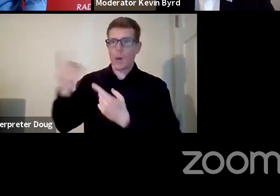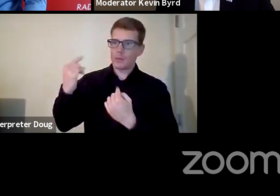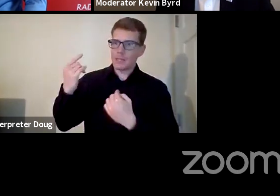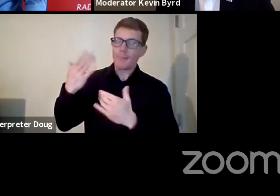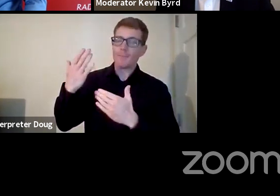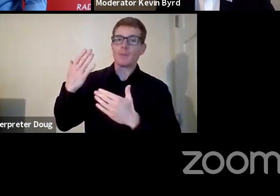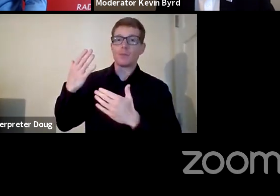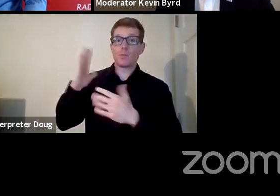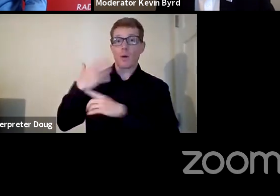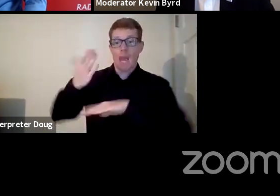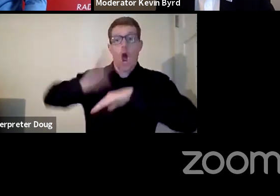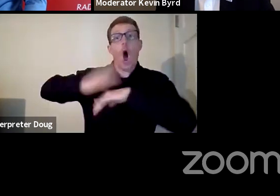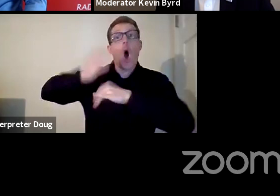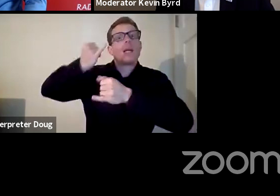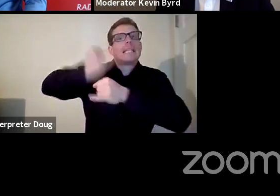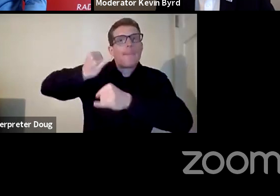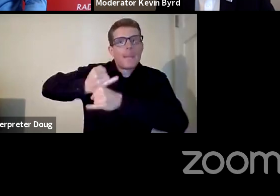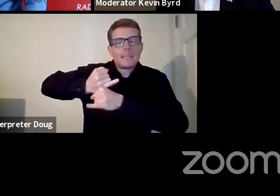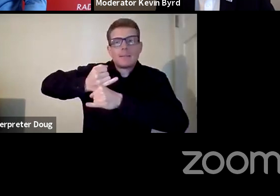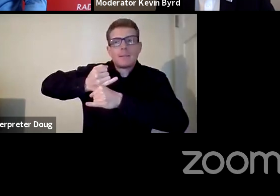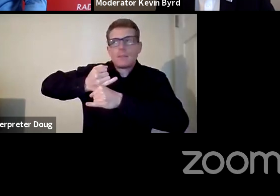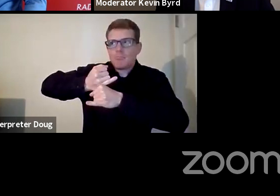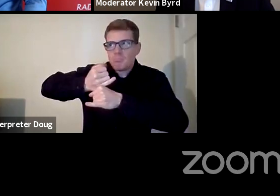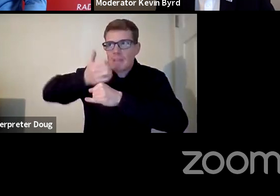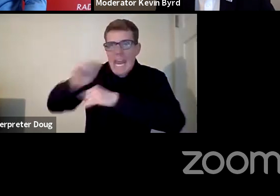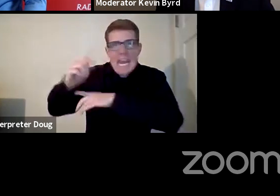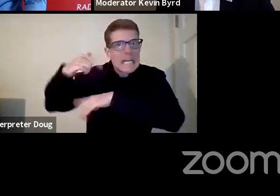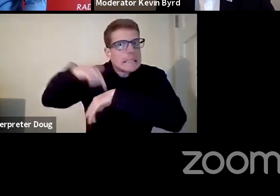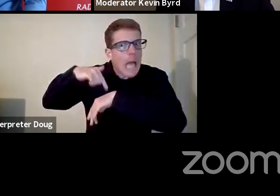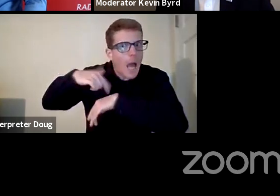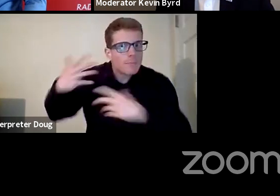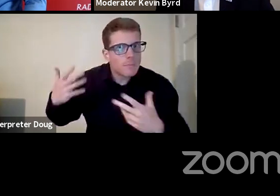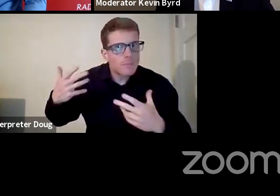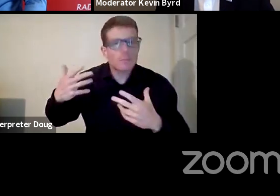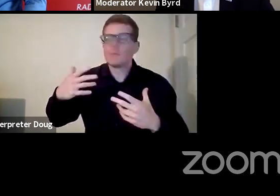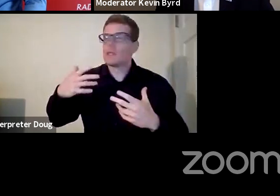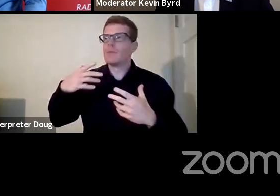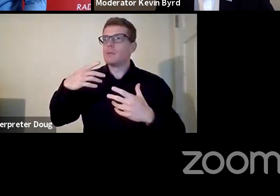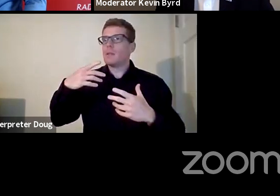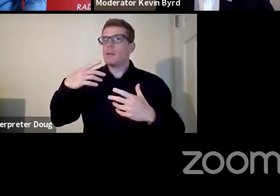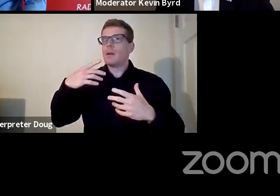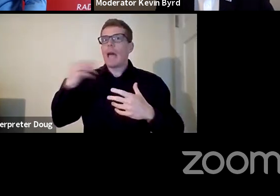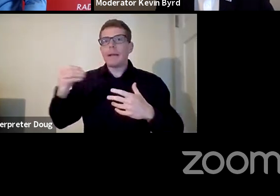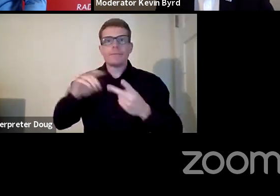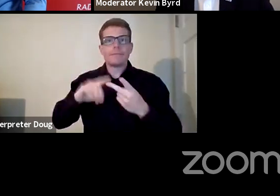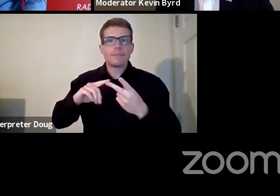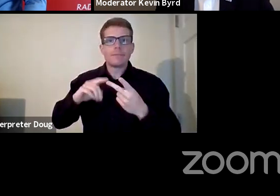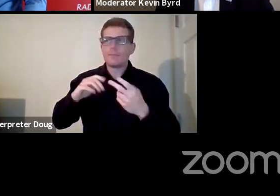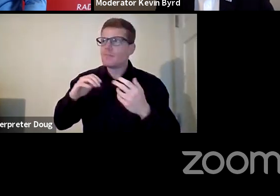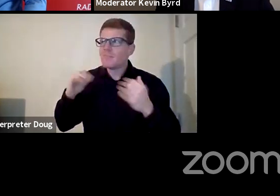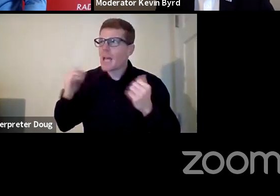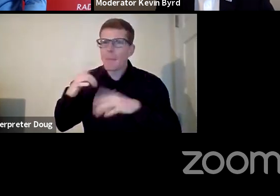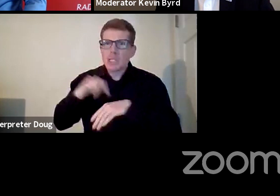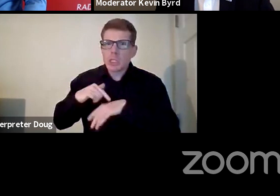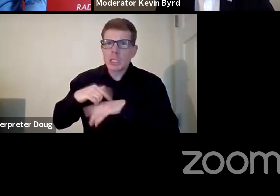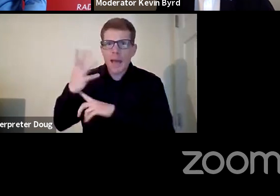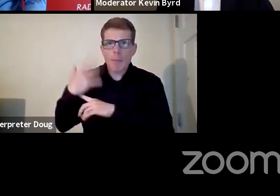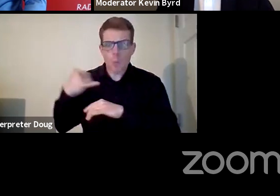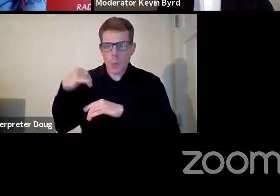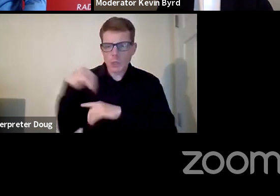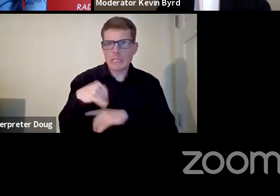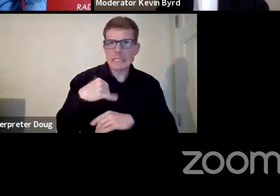not only who's here, but for how long. So it's also a duration of